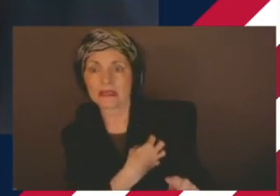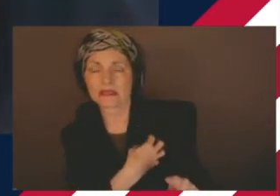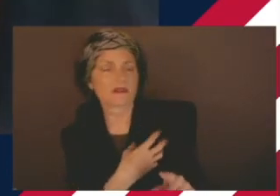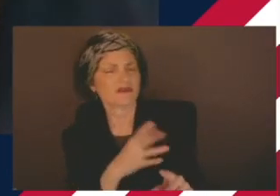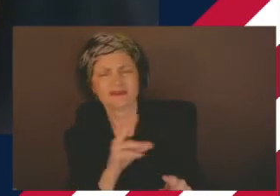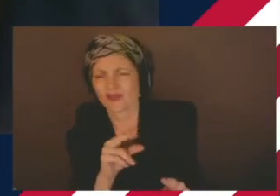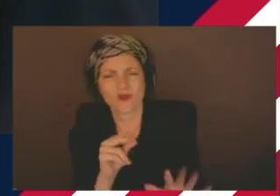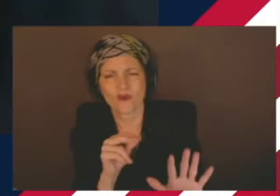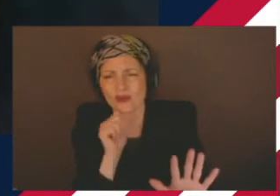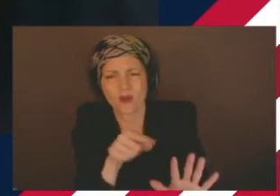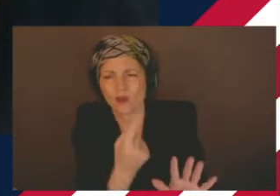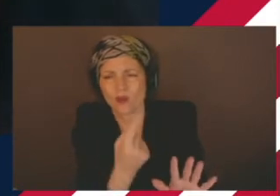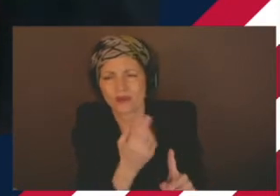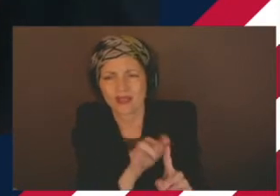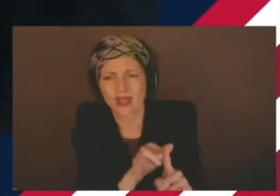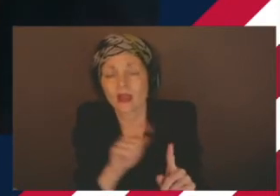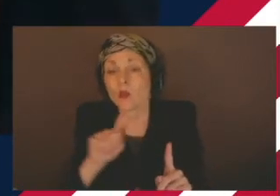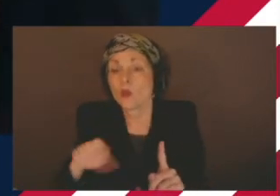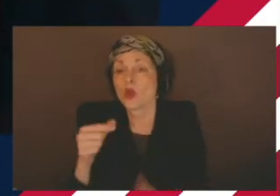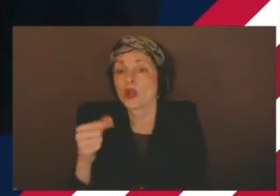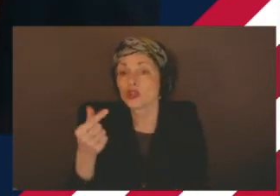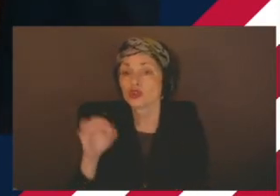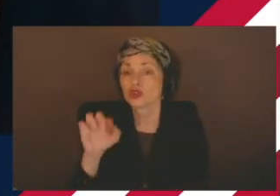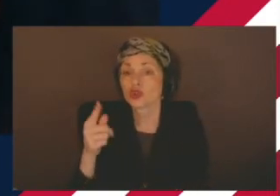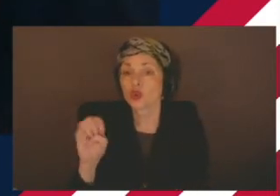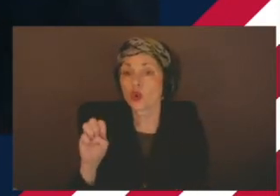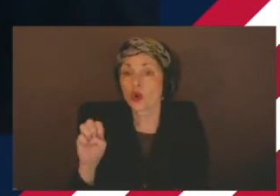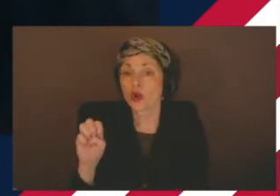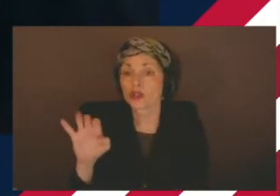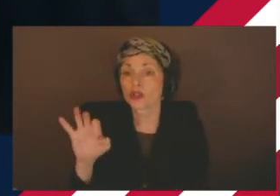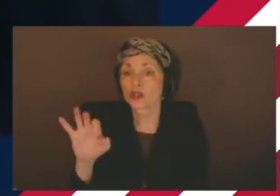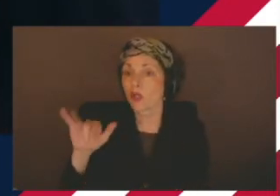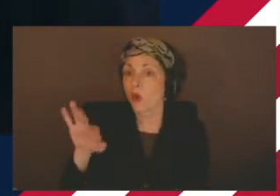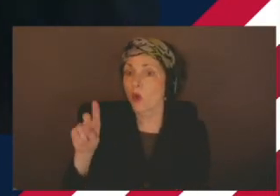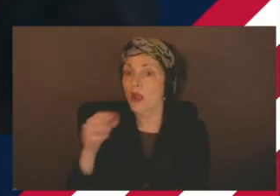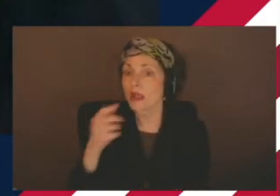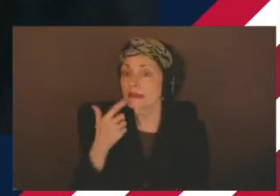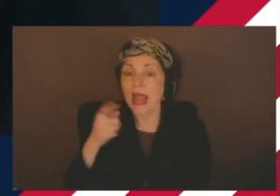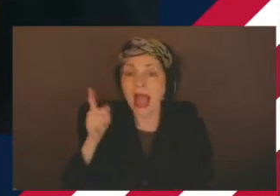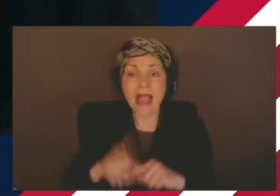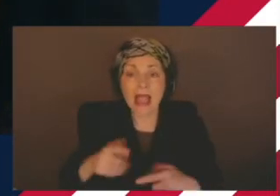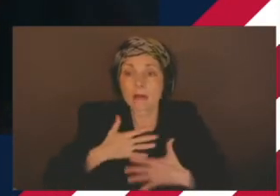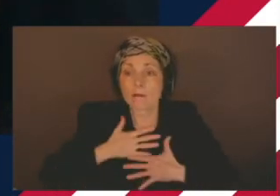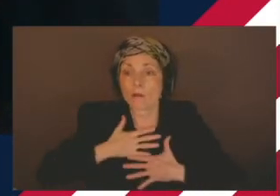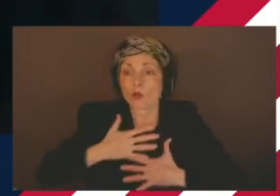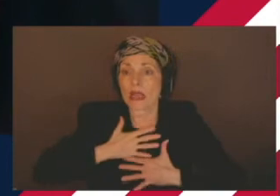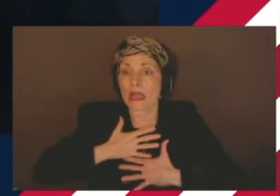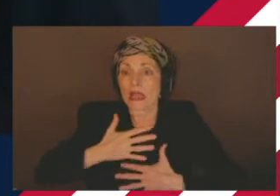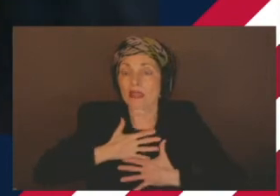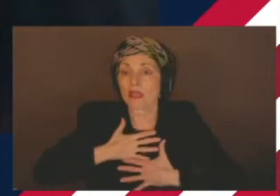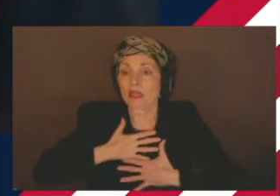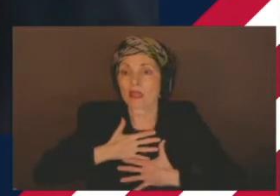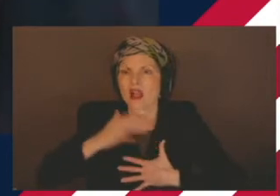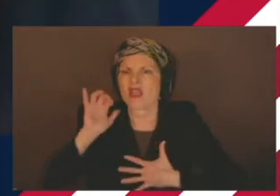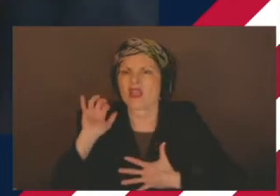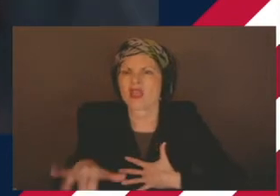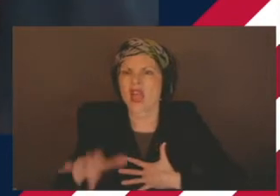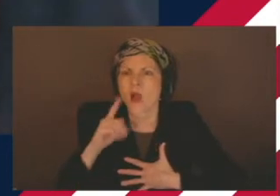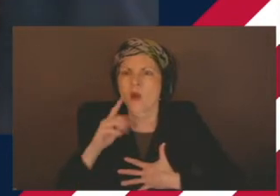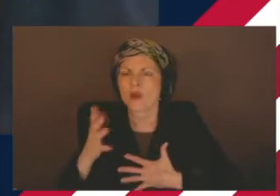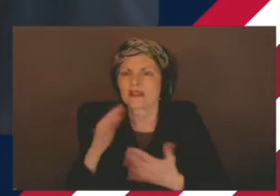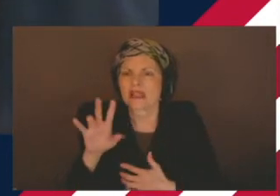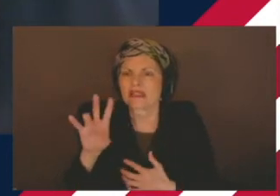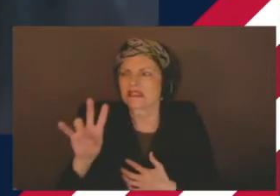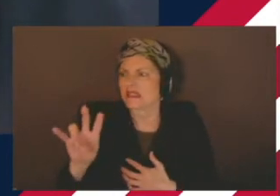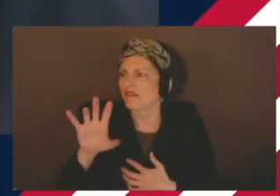"I can't breathe," it was shorthand, I believe, for a lot of folk who are saying, "I can't breathe," with 700 people dying a day from poverty and low